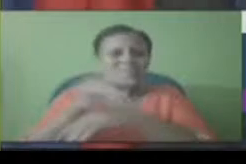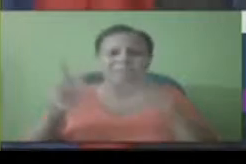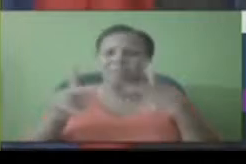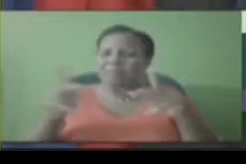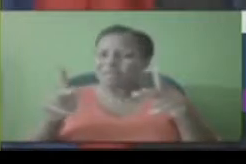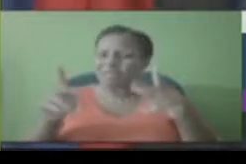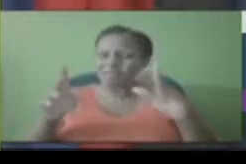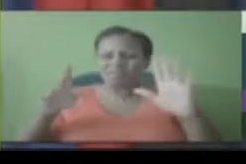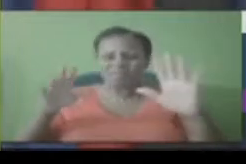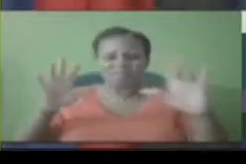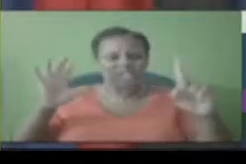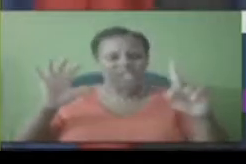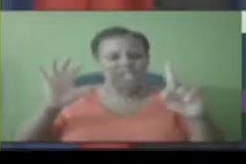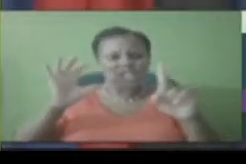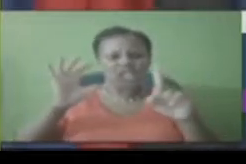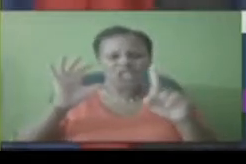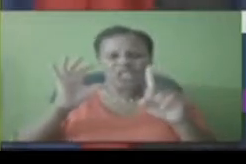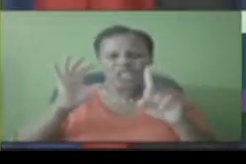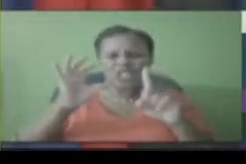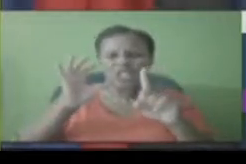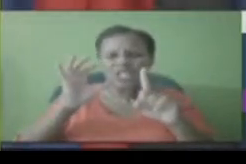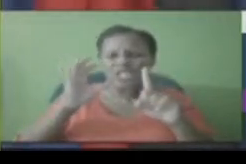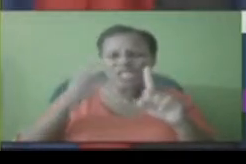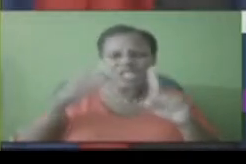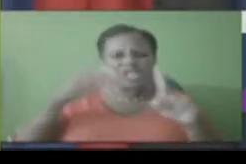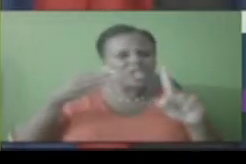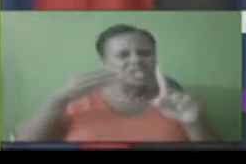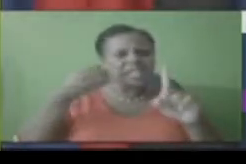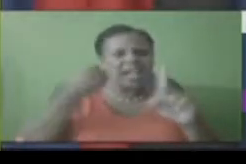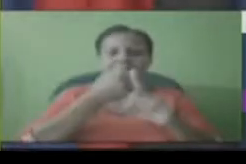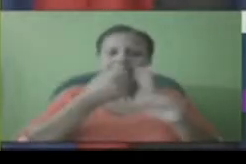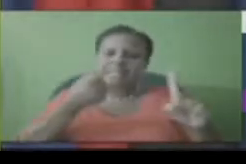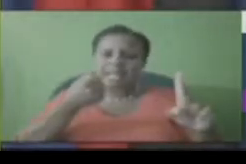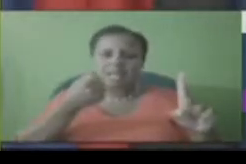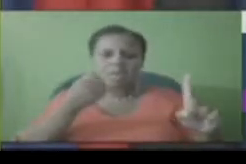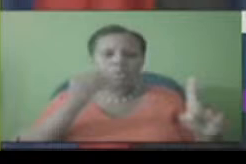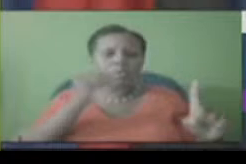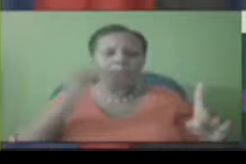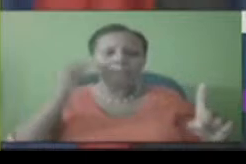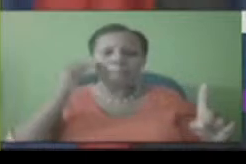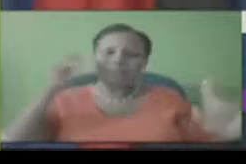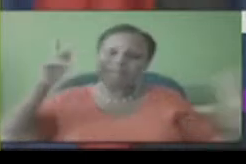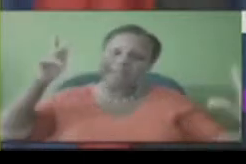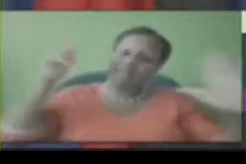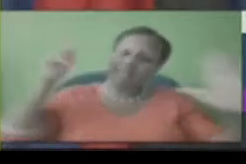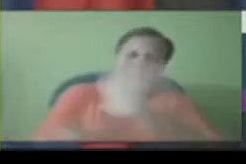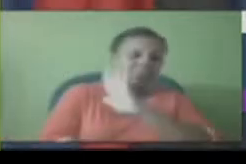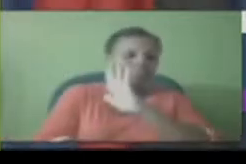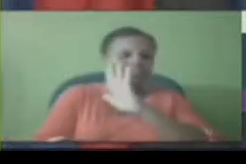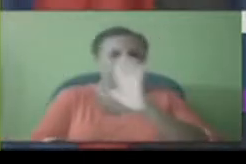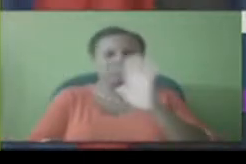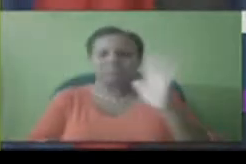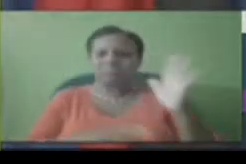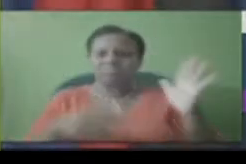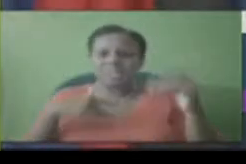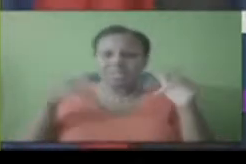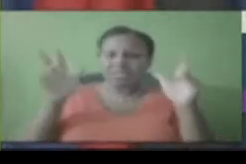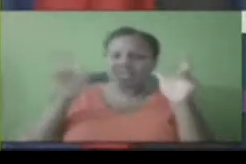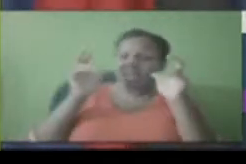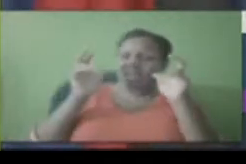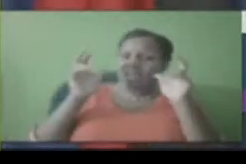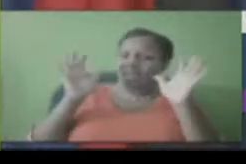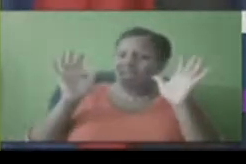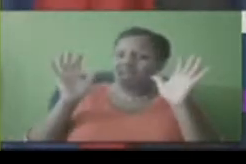touch with most of my CARICOM colleagues, and I think we are all still in shock. And of course, President